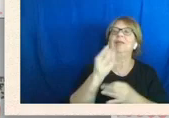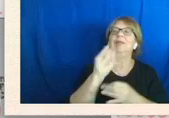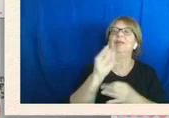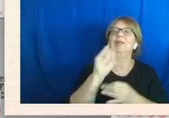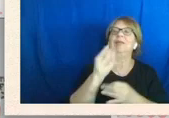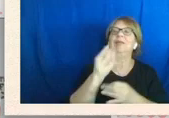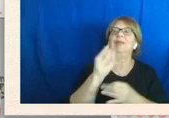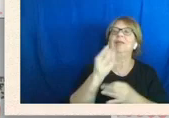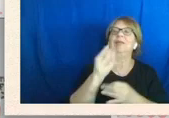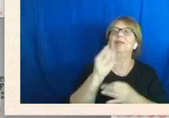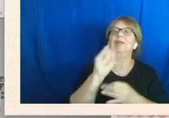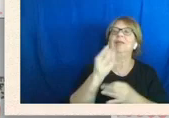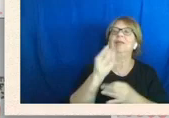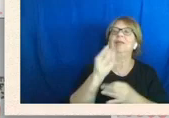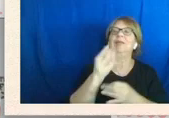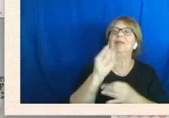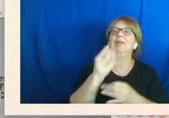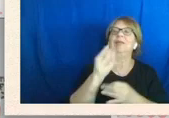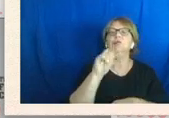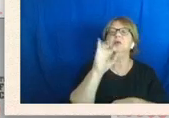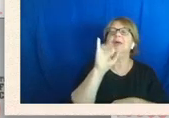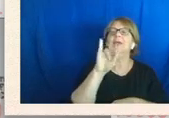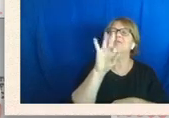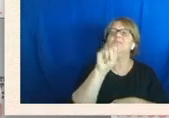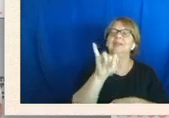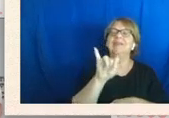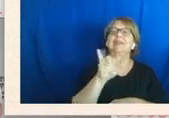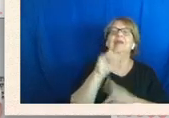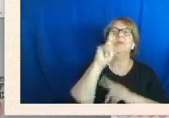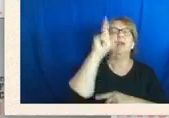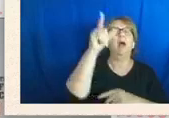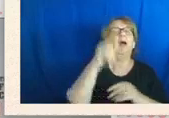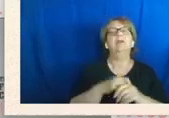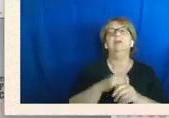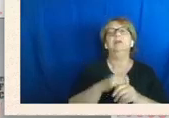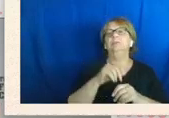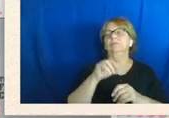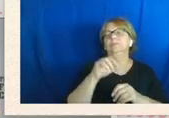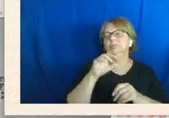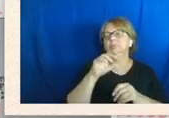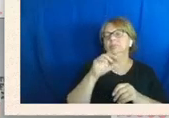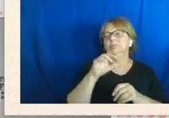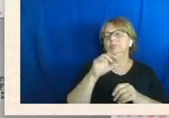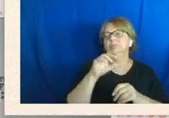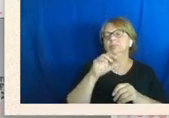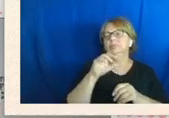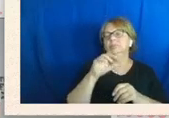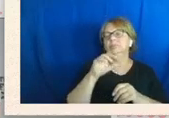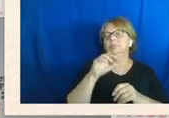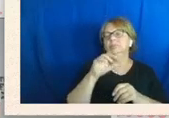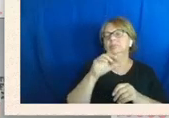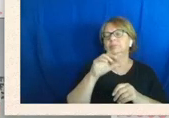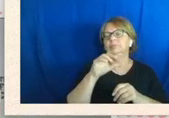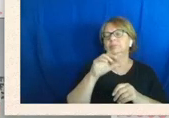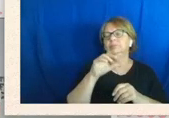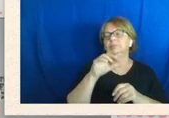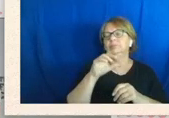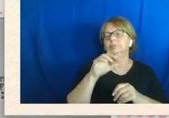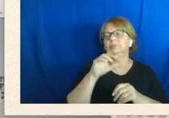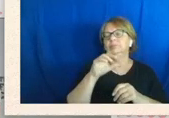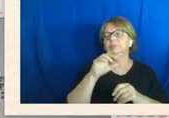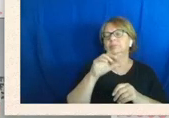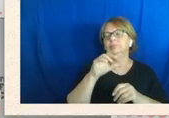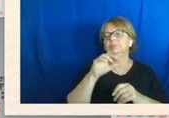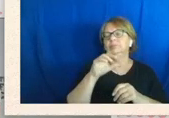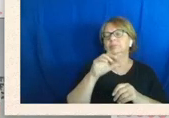To Infinity and Beyond, Organizing Your Journey by Paula Kaiser Burns from the Early Steps program. And at 2 p.m., we